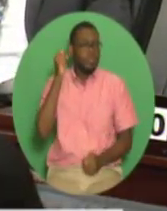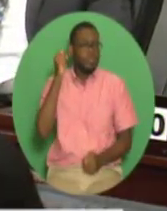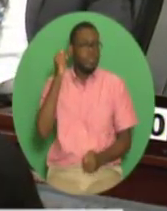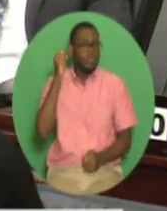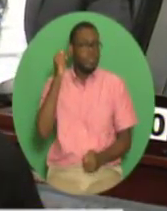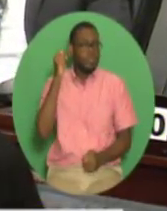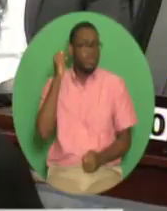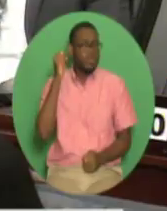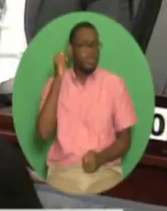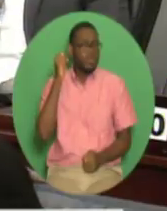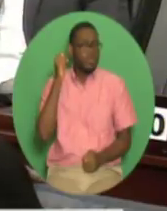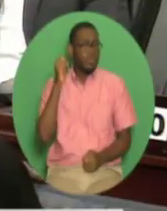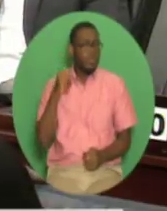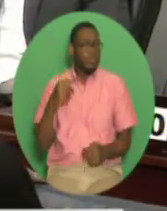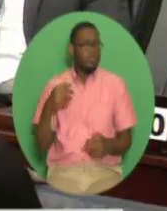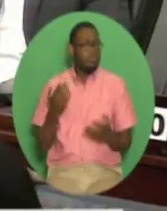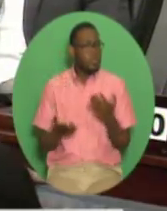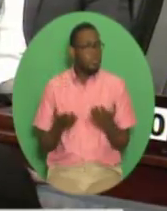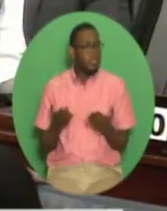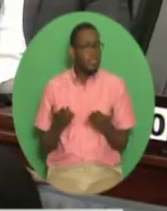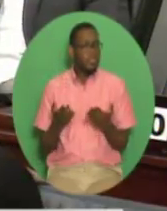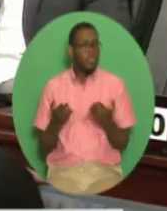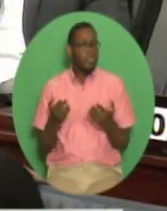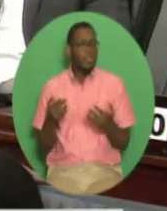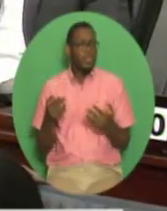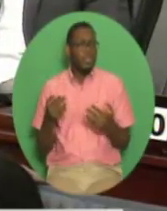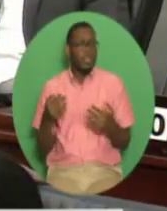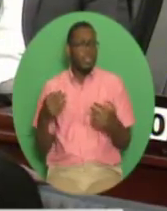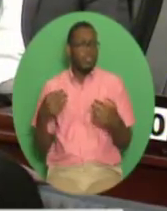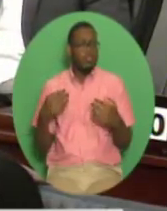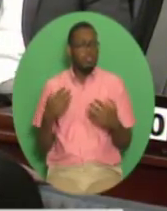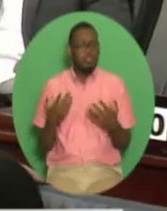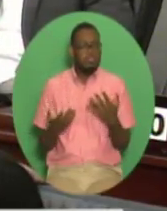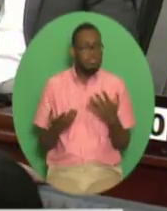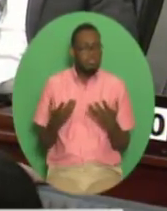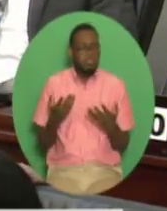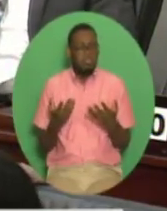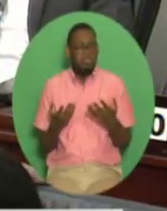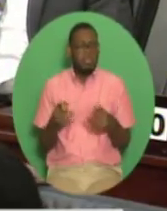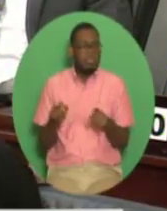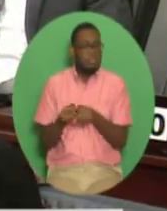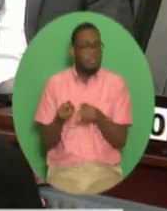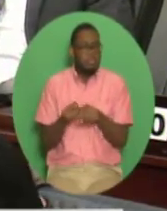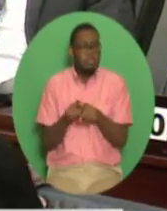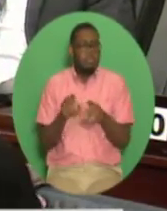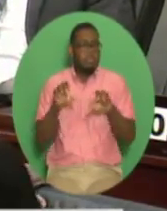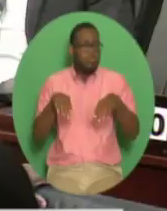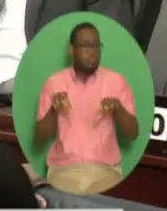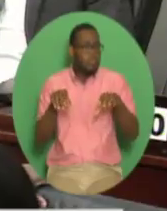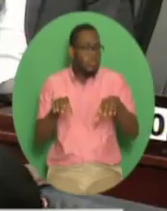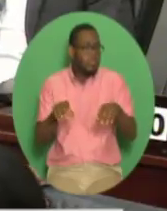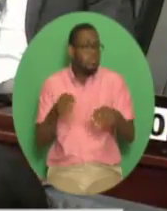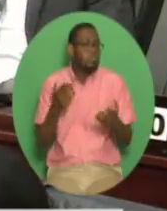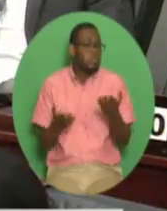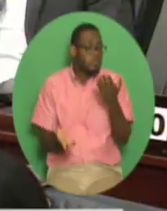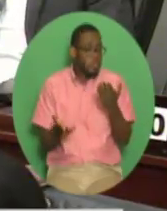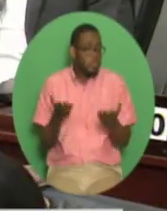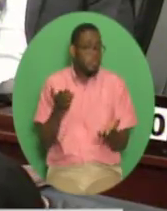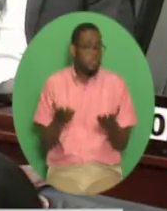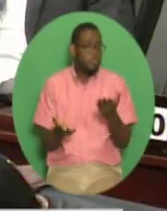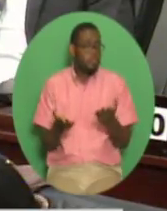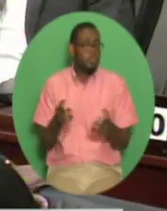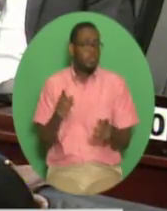and I'm sure it was no different among other territories in the Caribbean, where